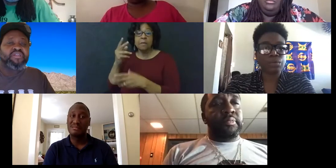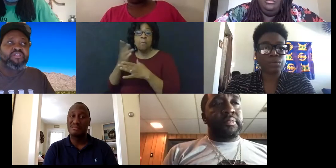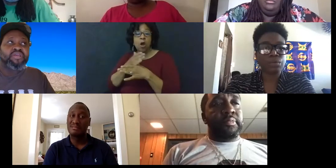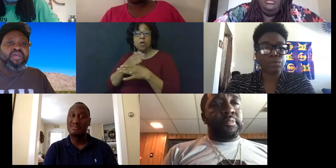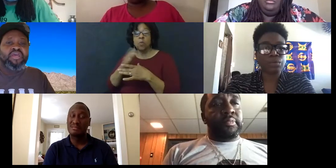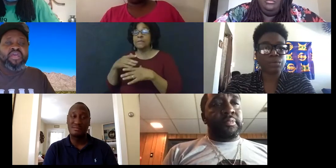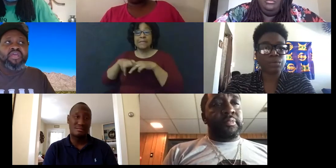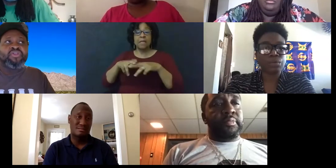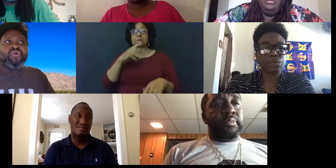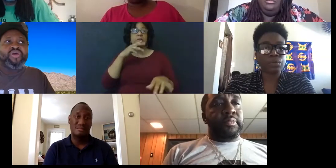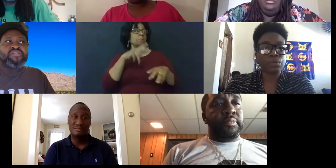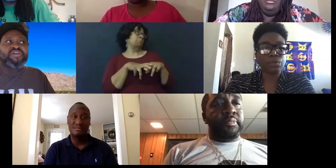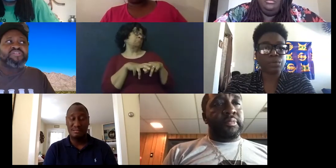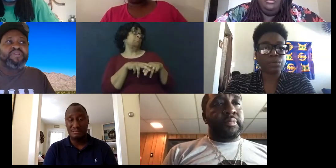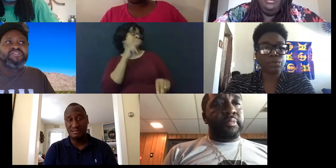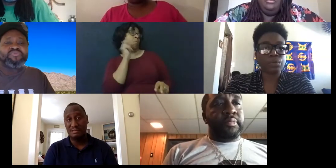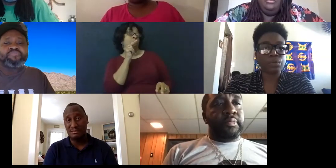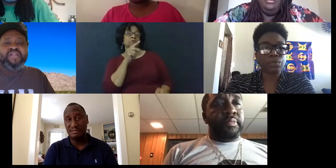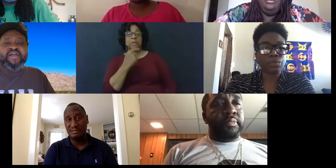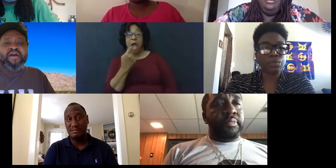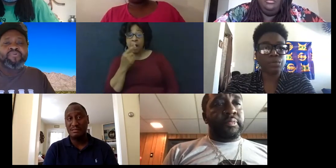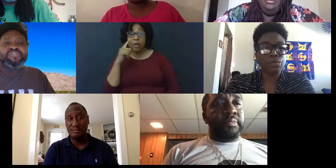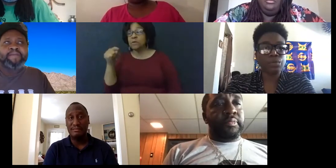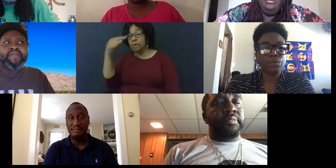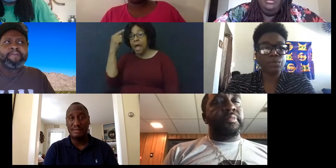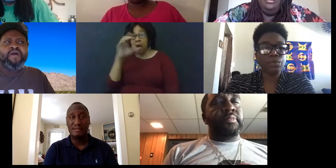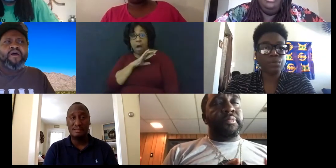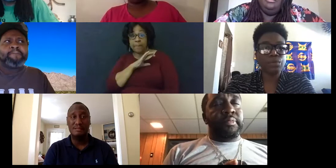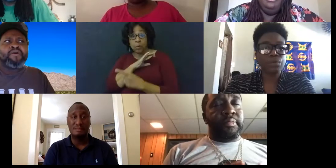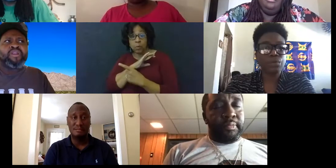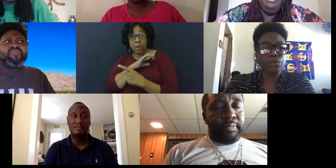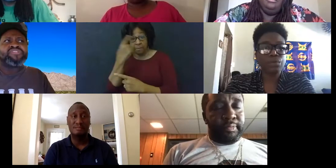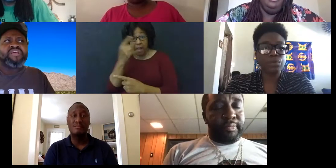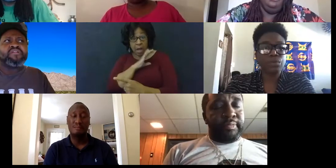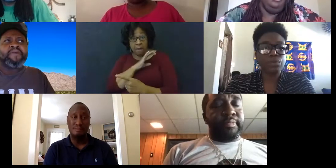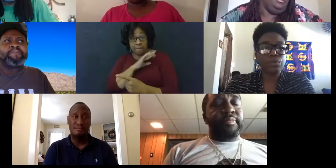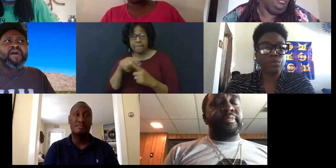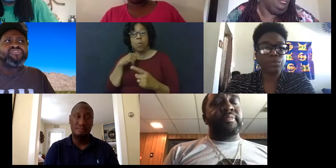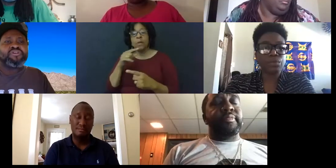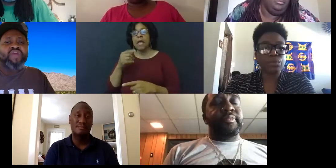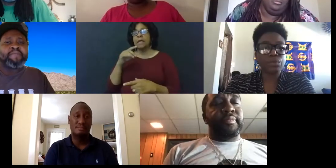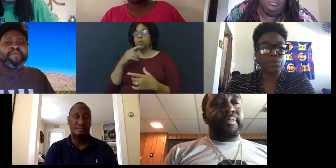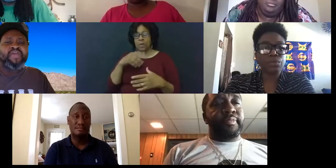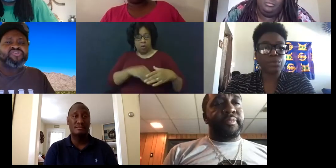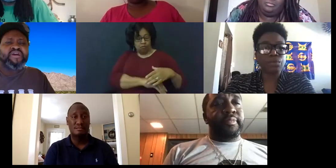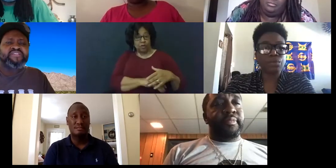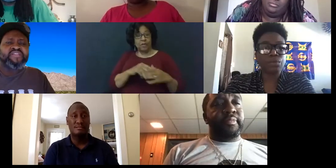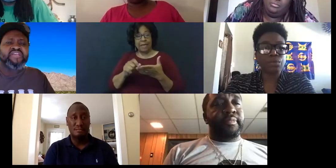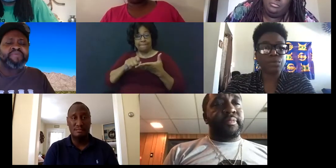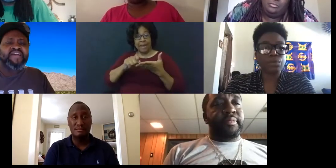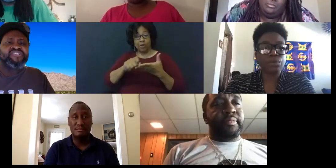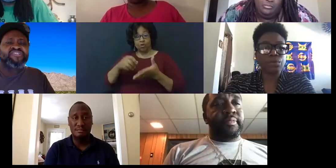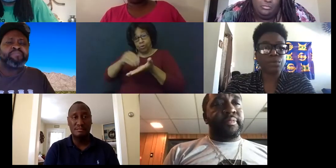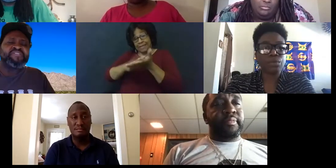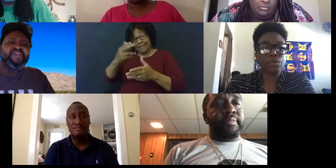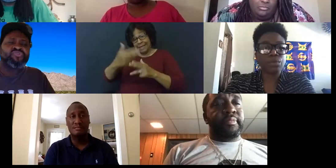saying anything. And, you know, it sucks because he was a Black cop on top of that. But when I reached in my pouch to grab a pen so I could take down his